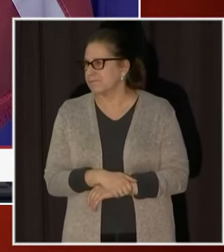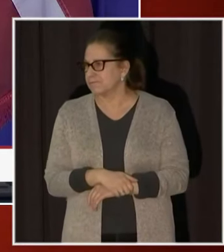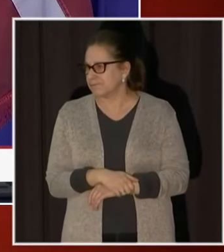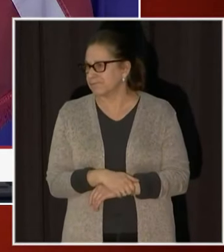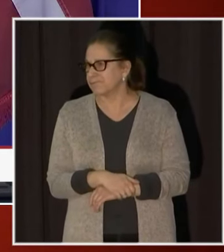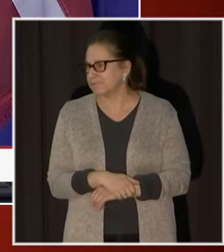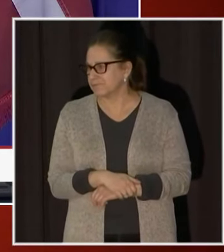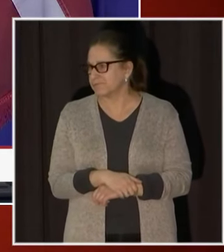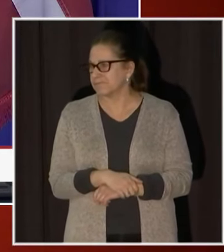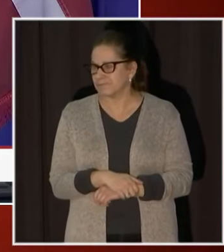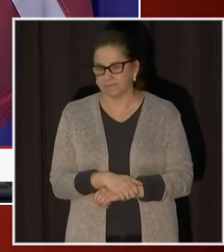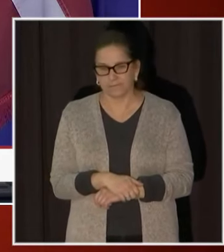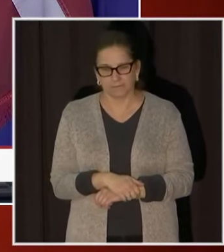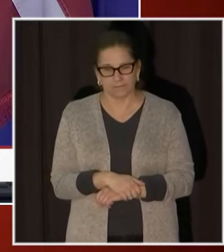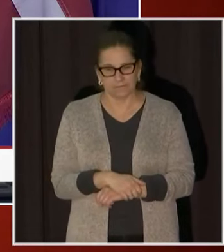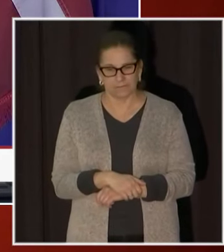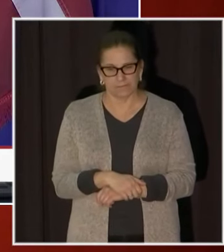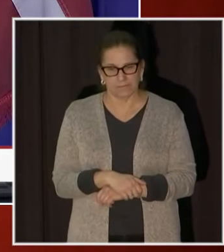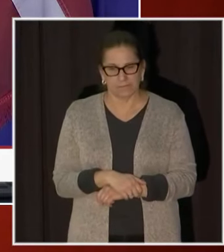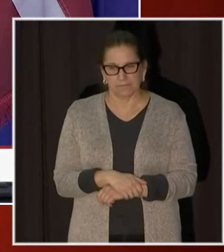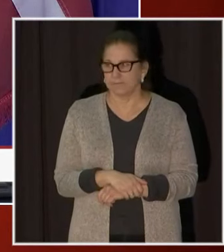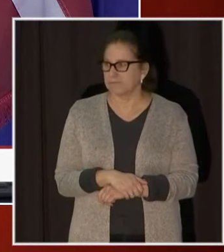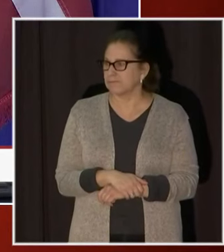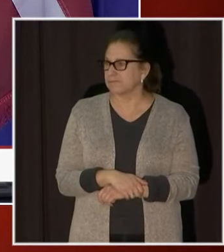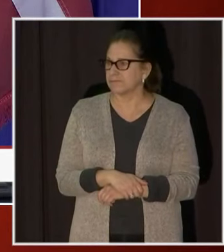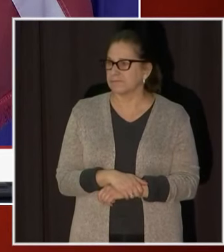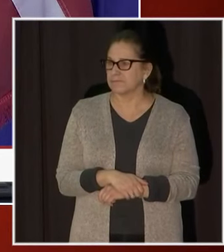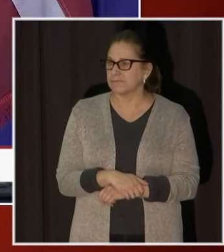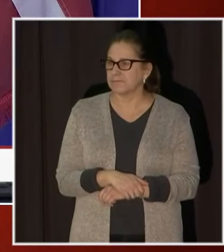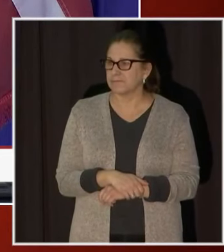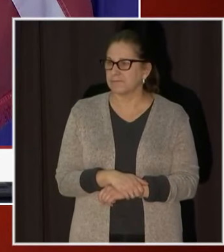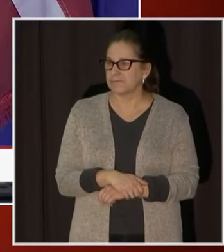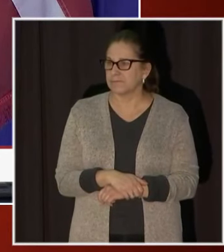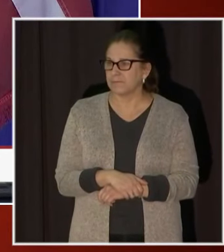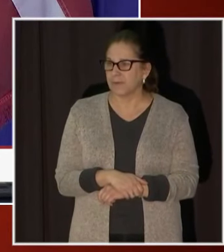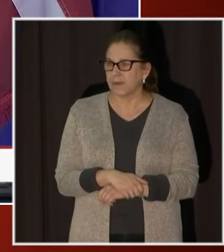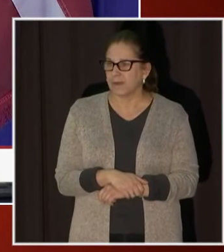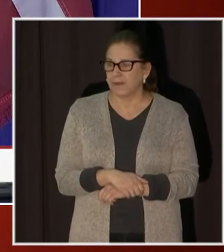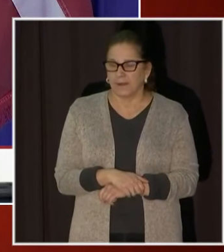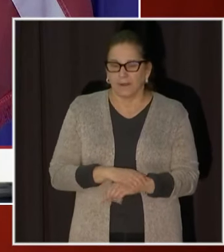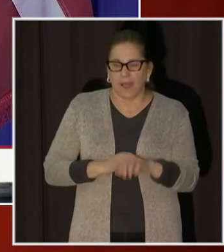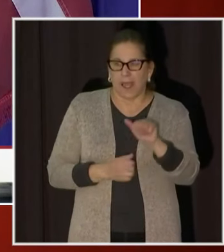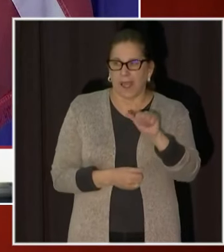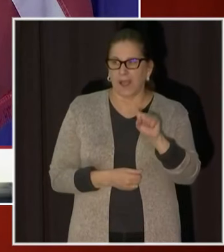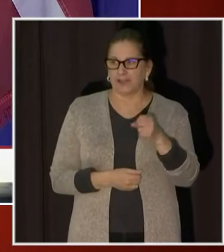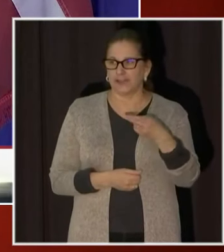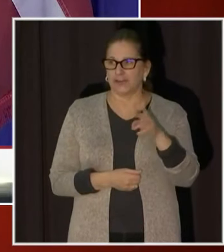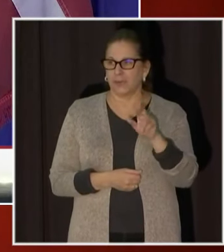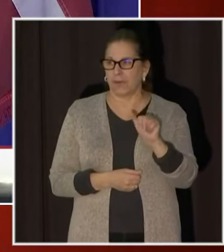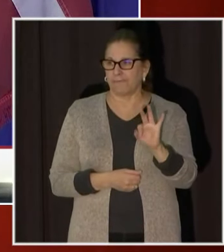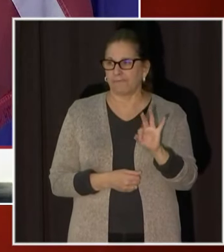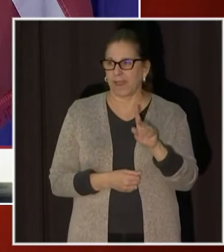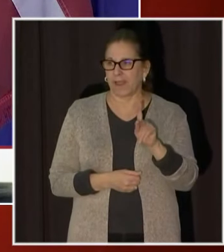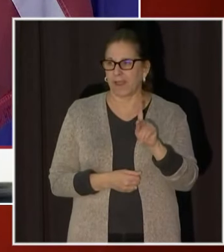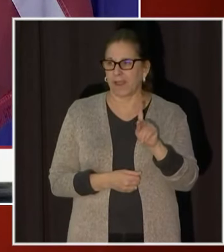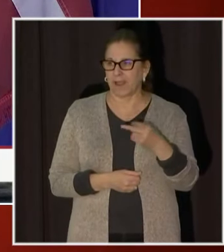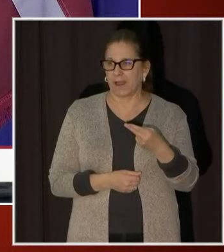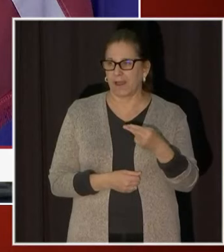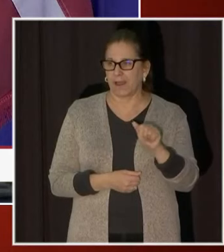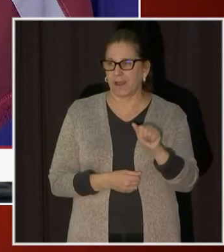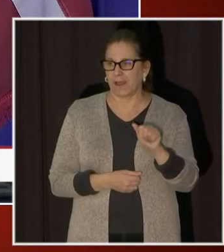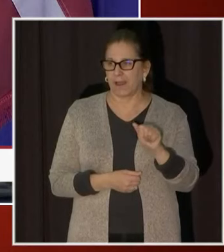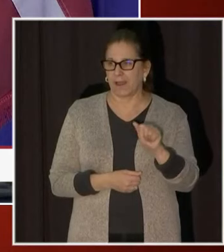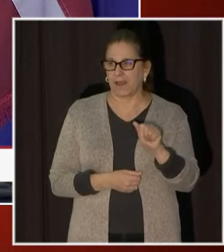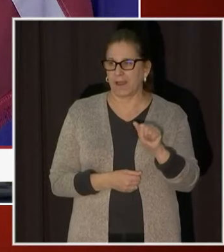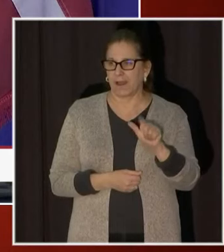Voter guide that includes the request form that you Ashraf. Hello. Hi. I would just like to ask about